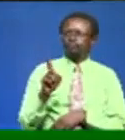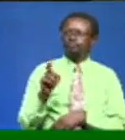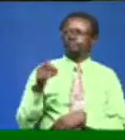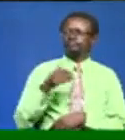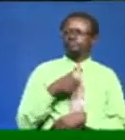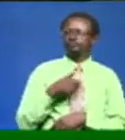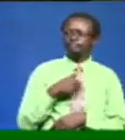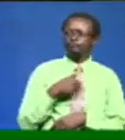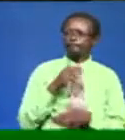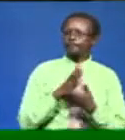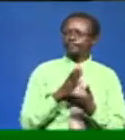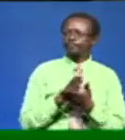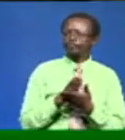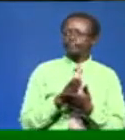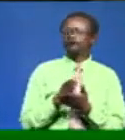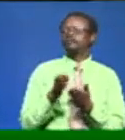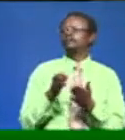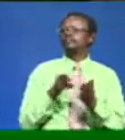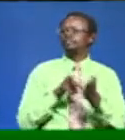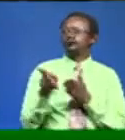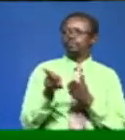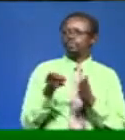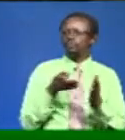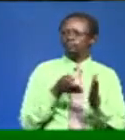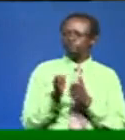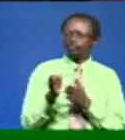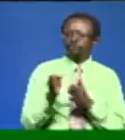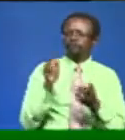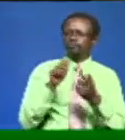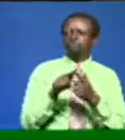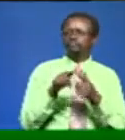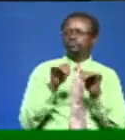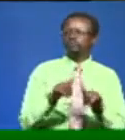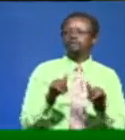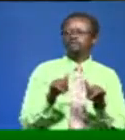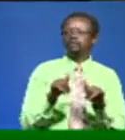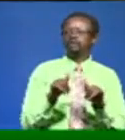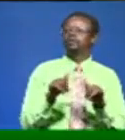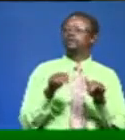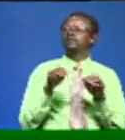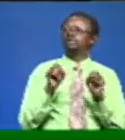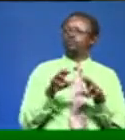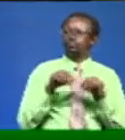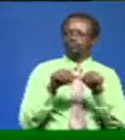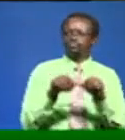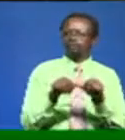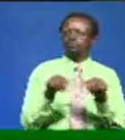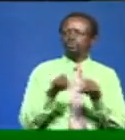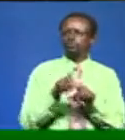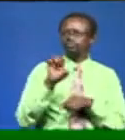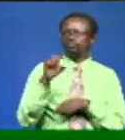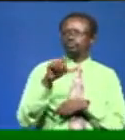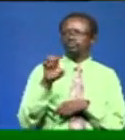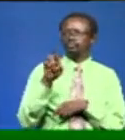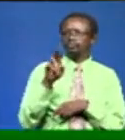tuition and accommodation fees in a bid to stay afloat. Egerton University has experienced a shutdown of its main